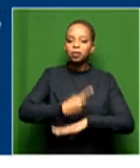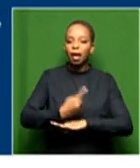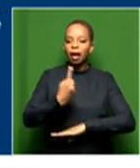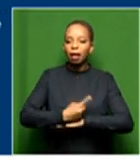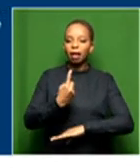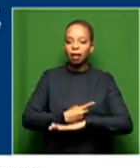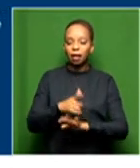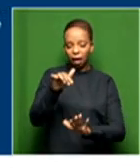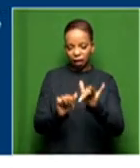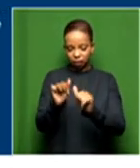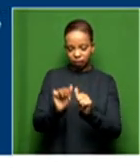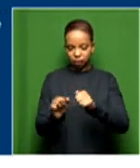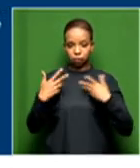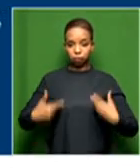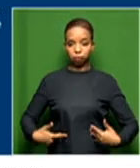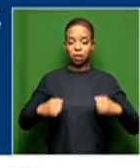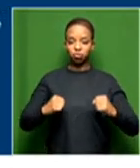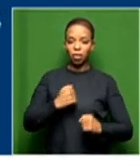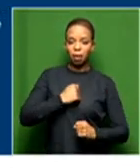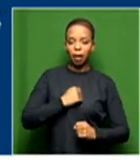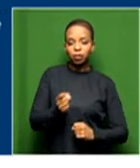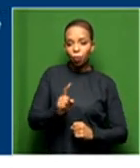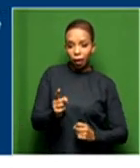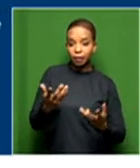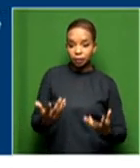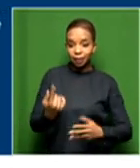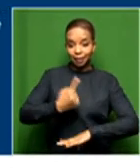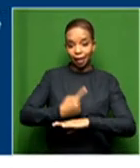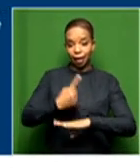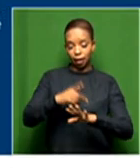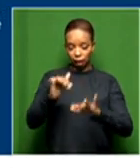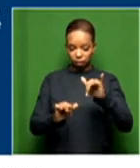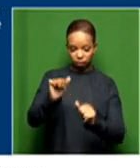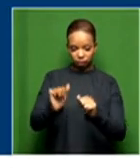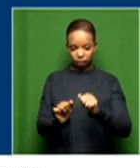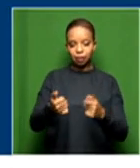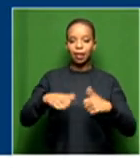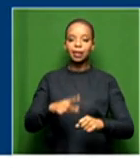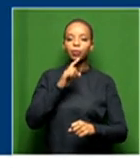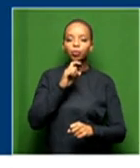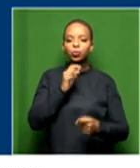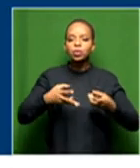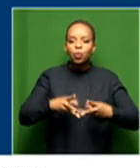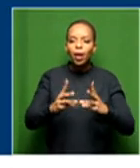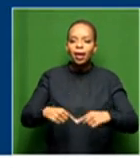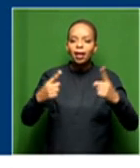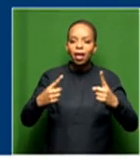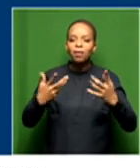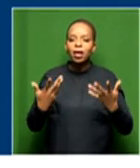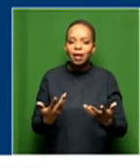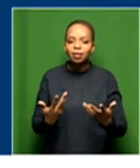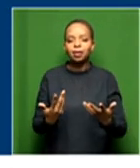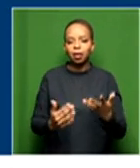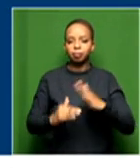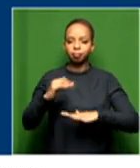you can assess what some of your strengths are, and then use them in a new and different way, just to bolster one's self-esteem in